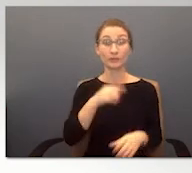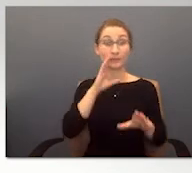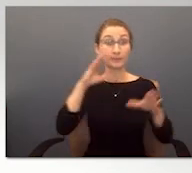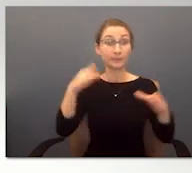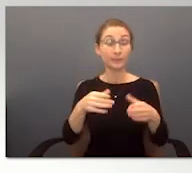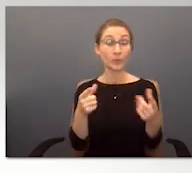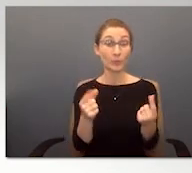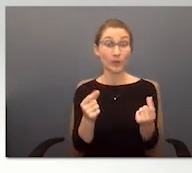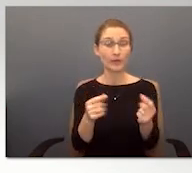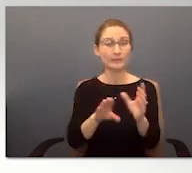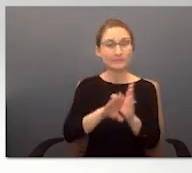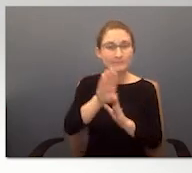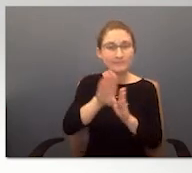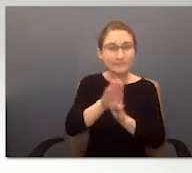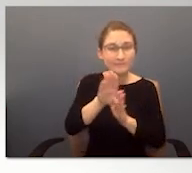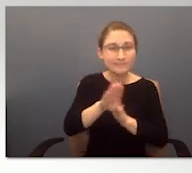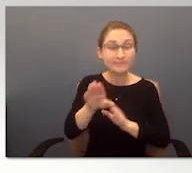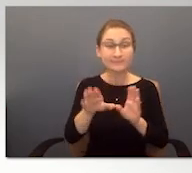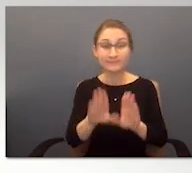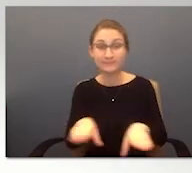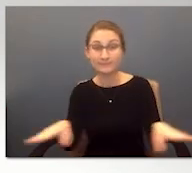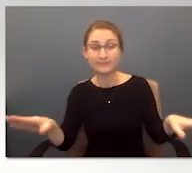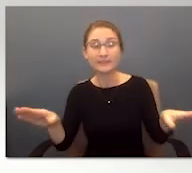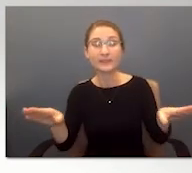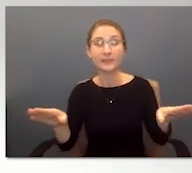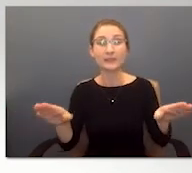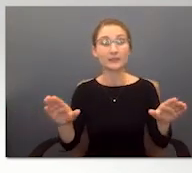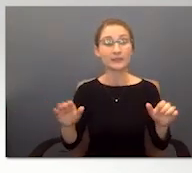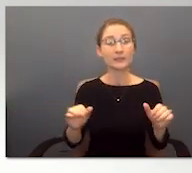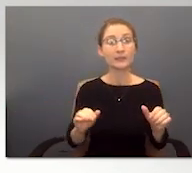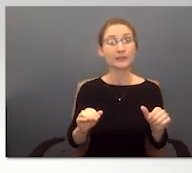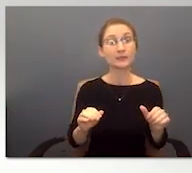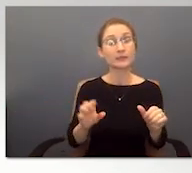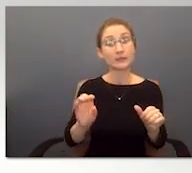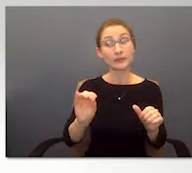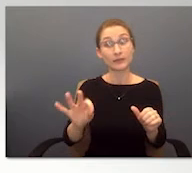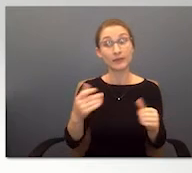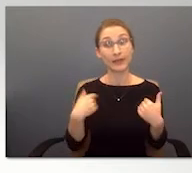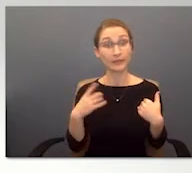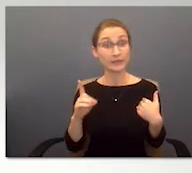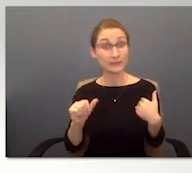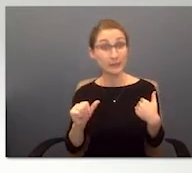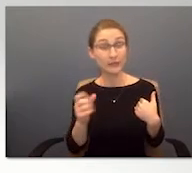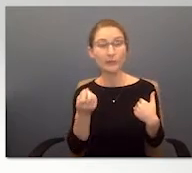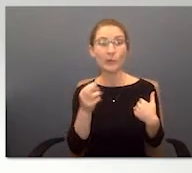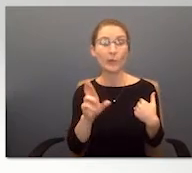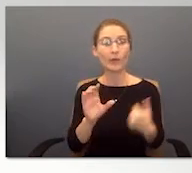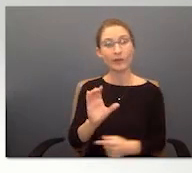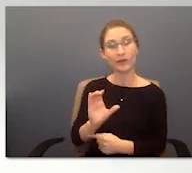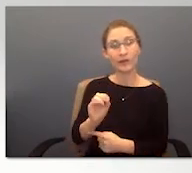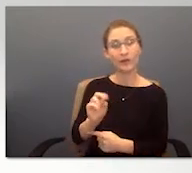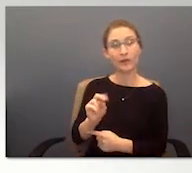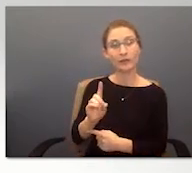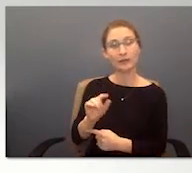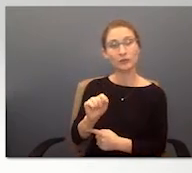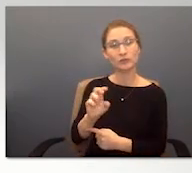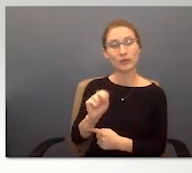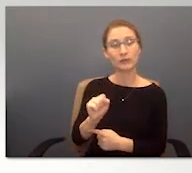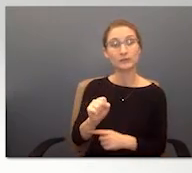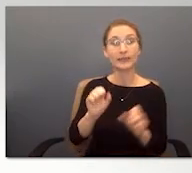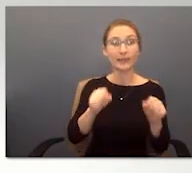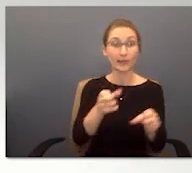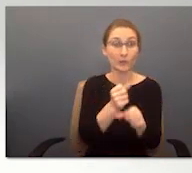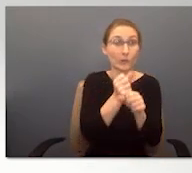on enhancing the development of infants and toddlers with disabilities or diagnosed with conditions which could lead to